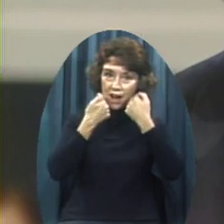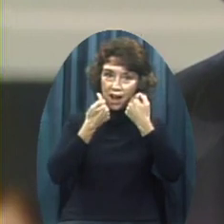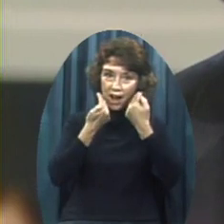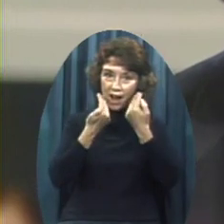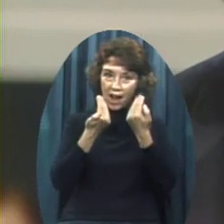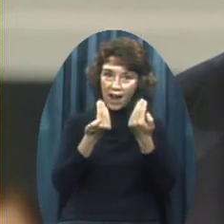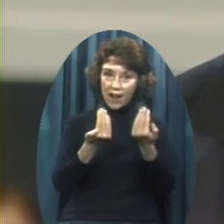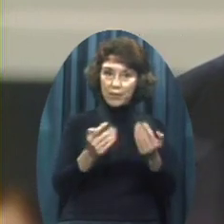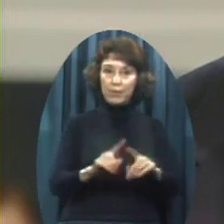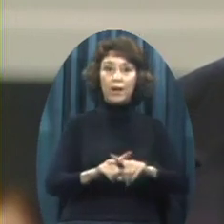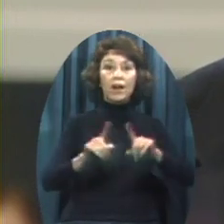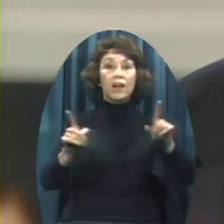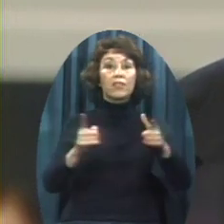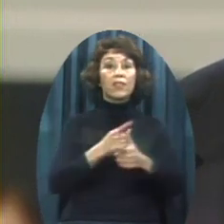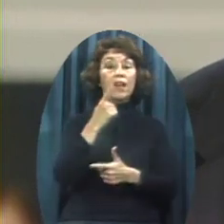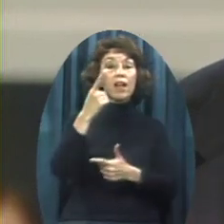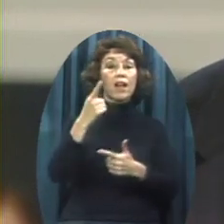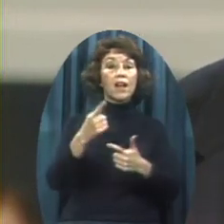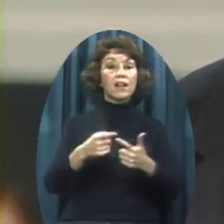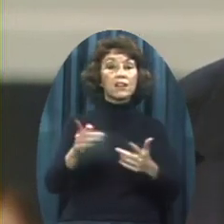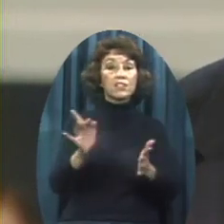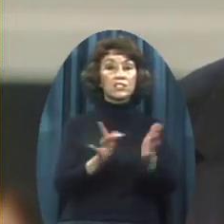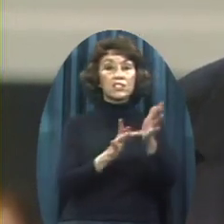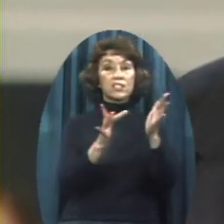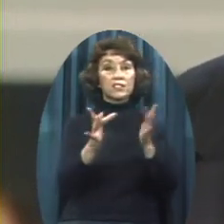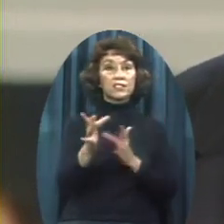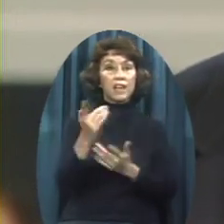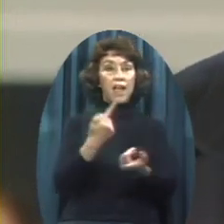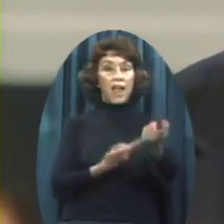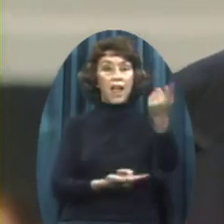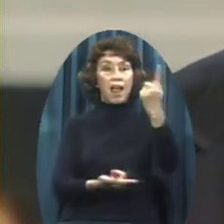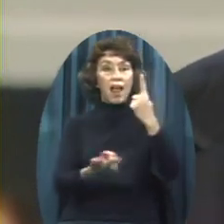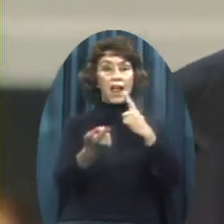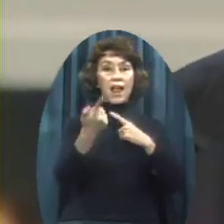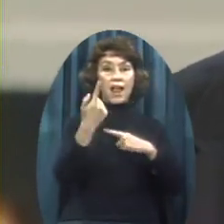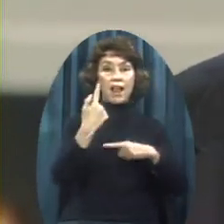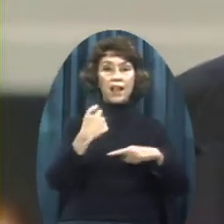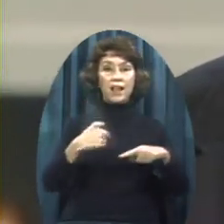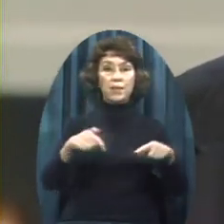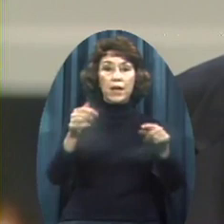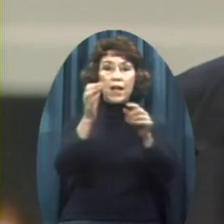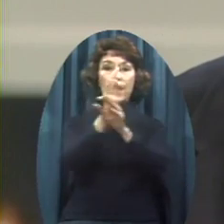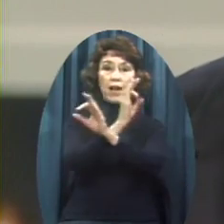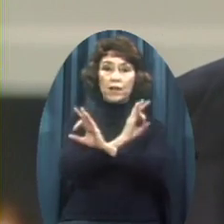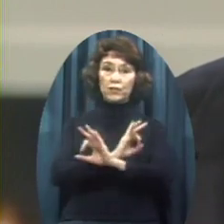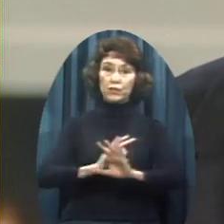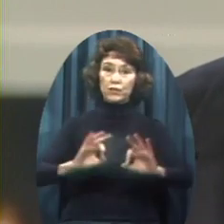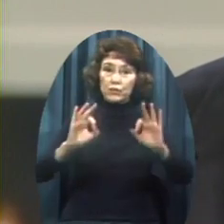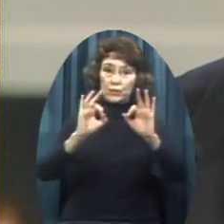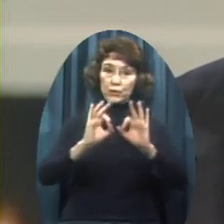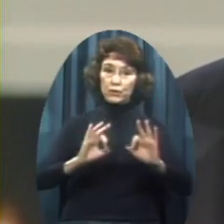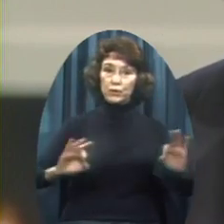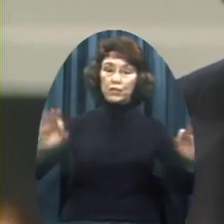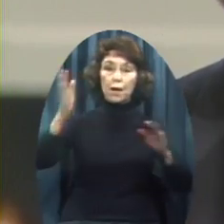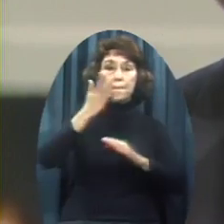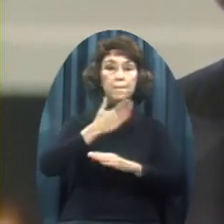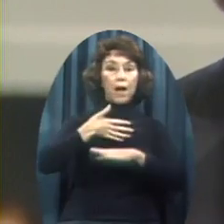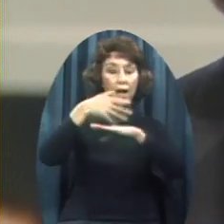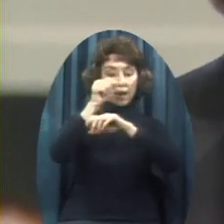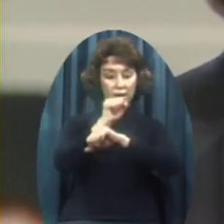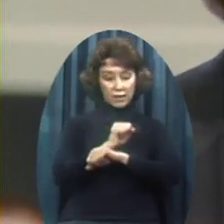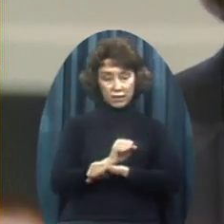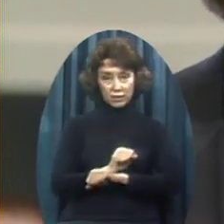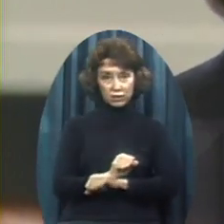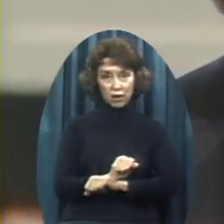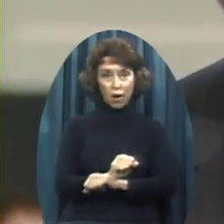shame. But then Jesus came and loosed